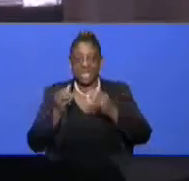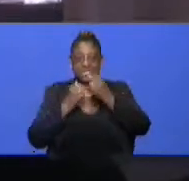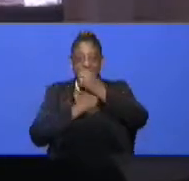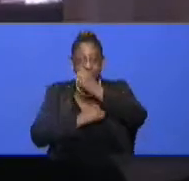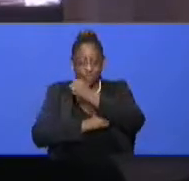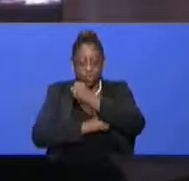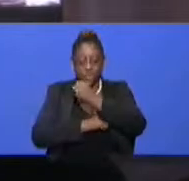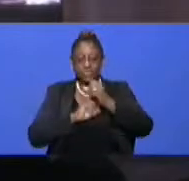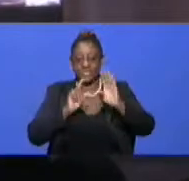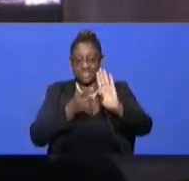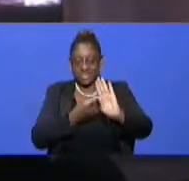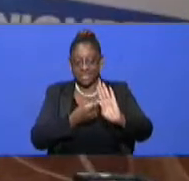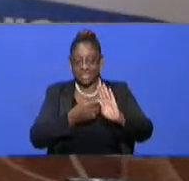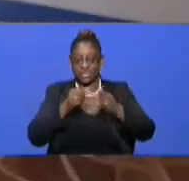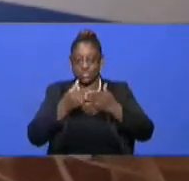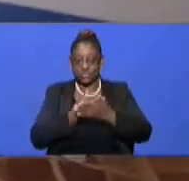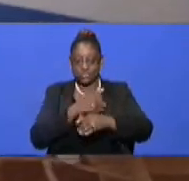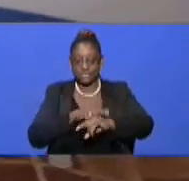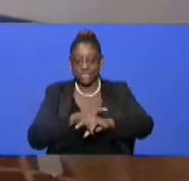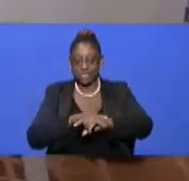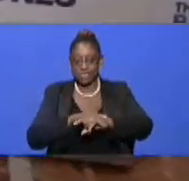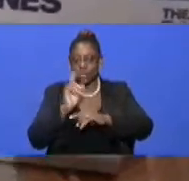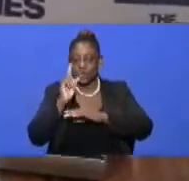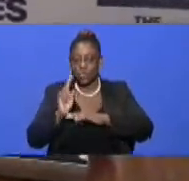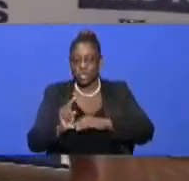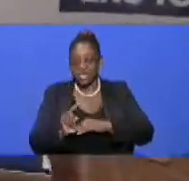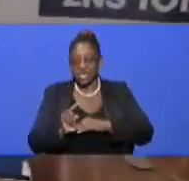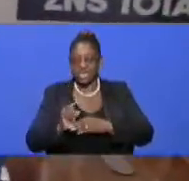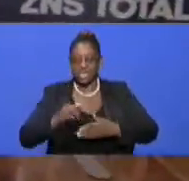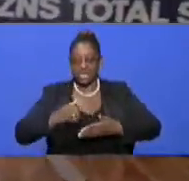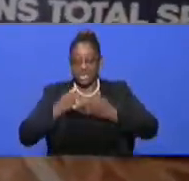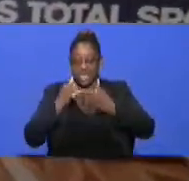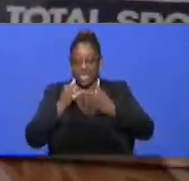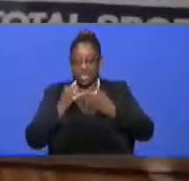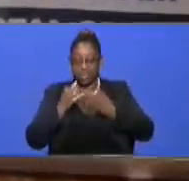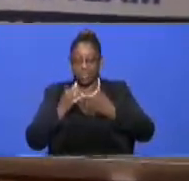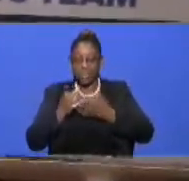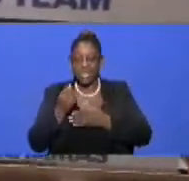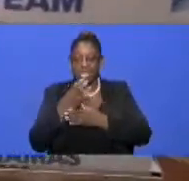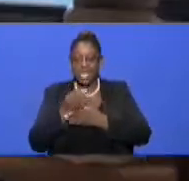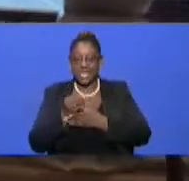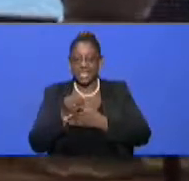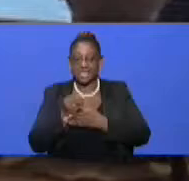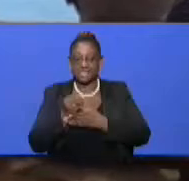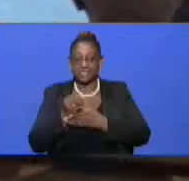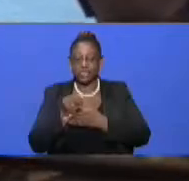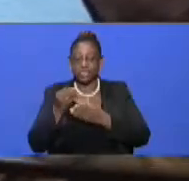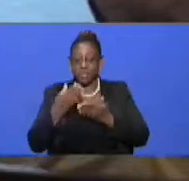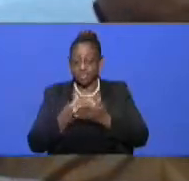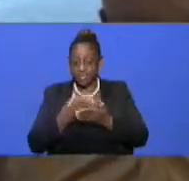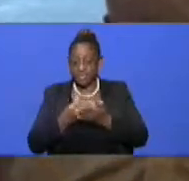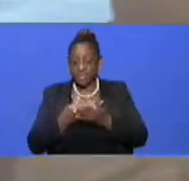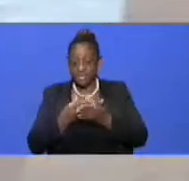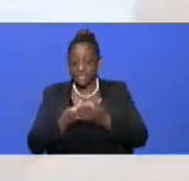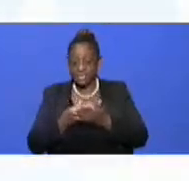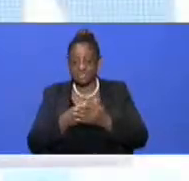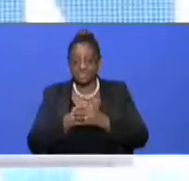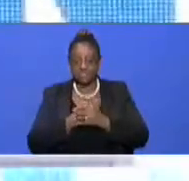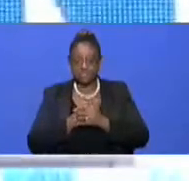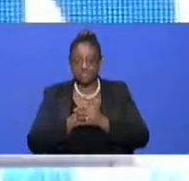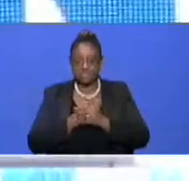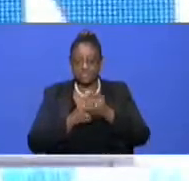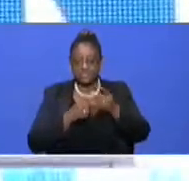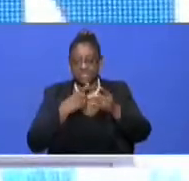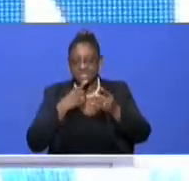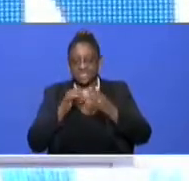of the relaunch and new programming intended to reduce the corporation's reliance on millions of dollars in government subventions. Such